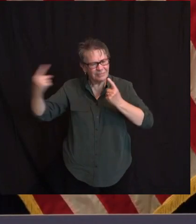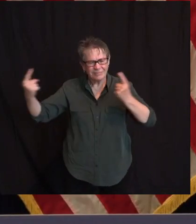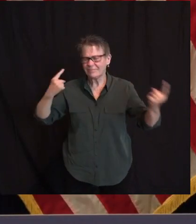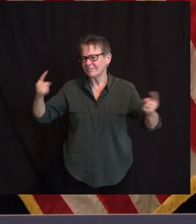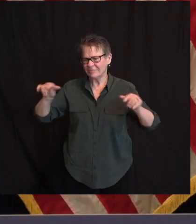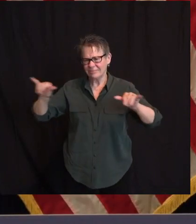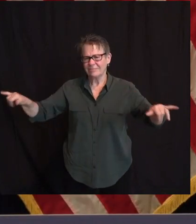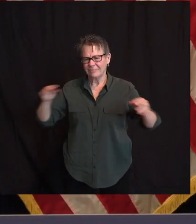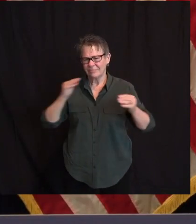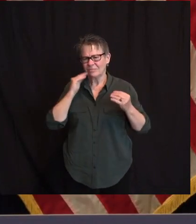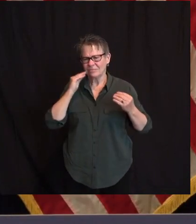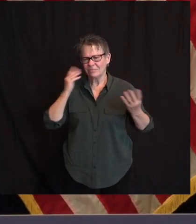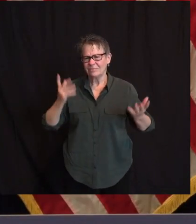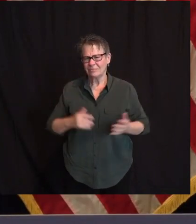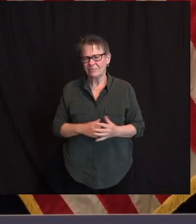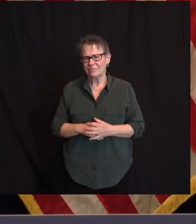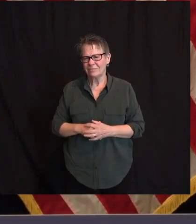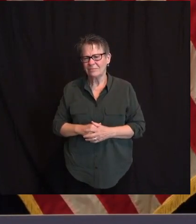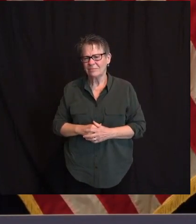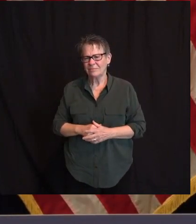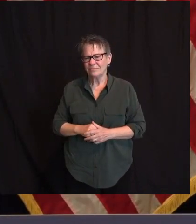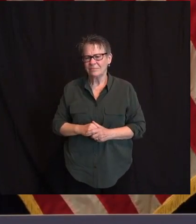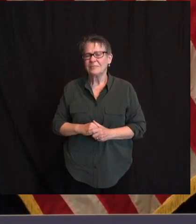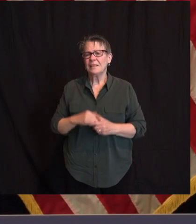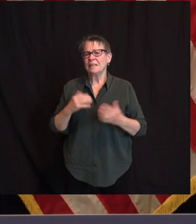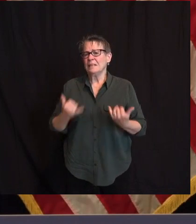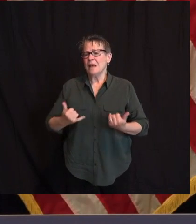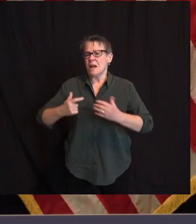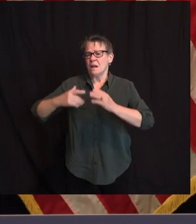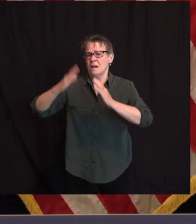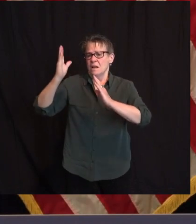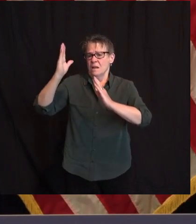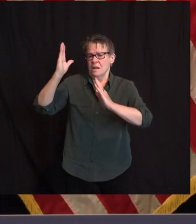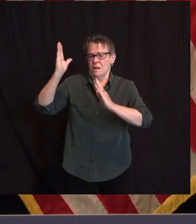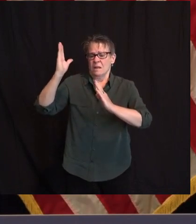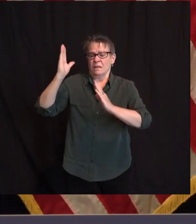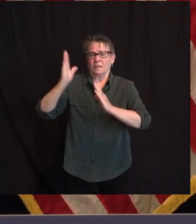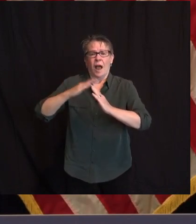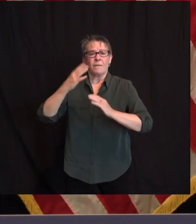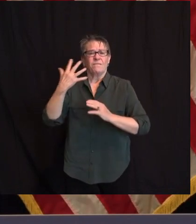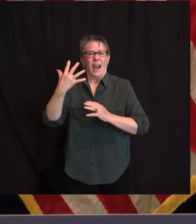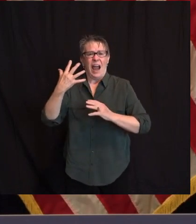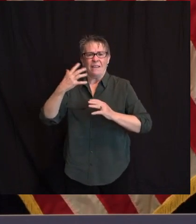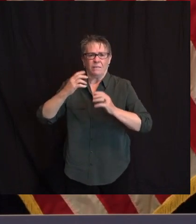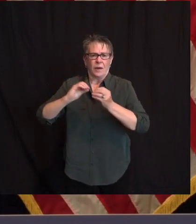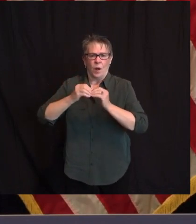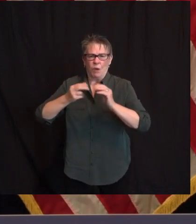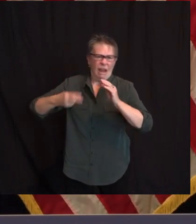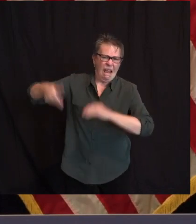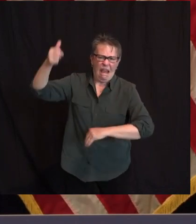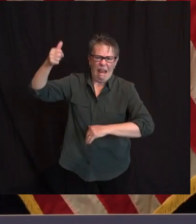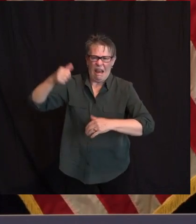Hudson, Union, and Passaic. That hasn't changed in probably 10 days at this point at